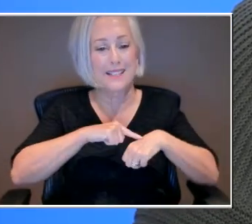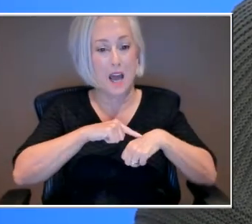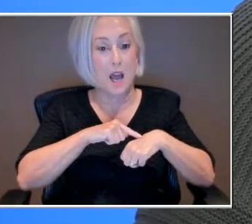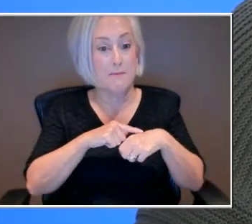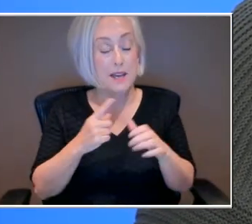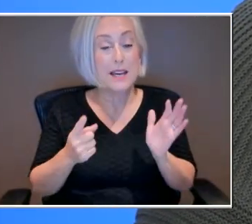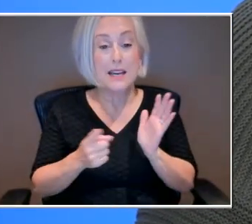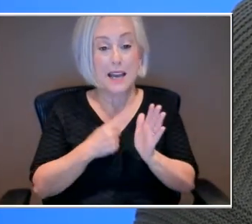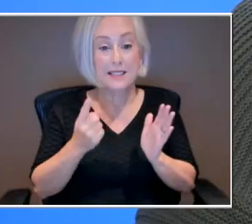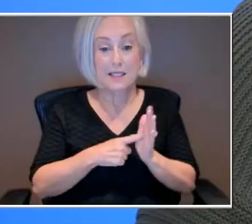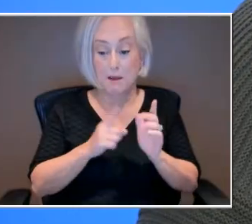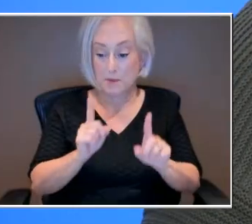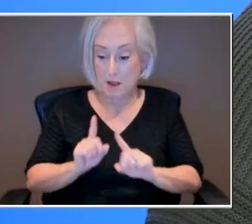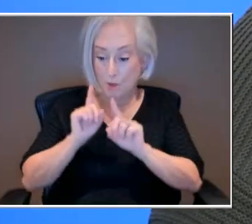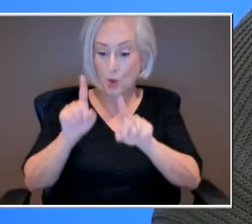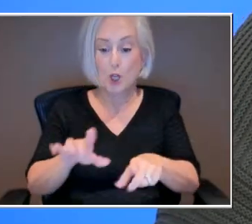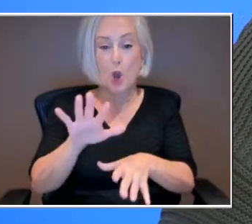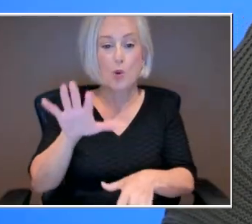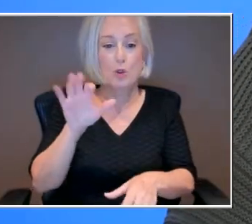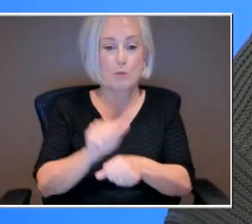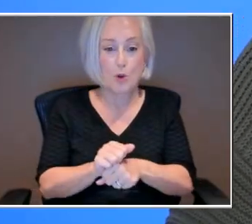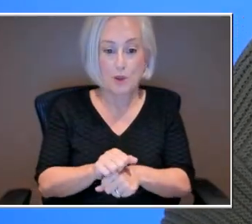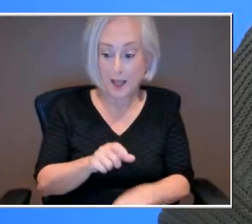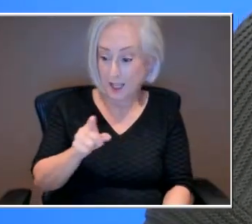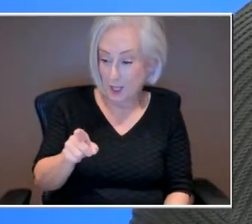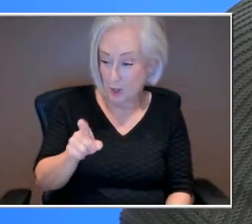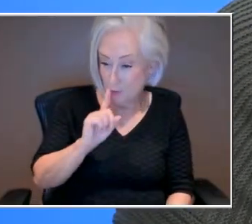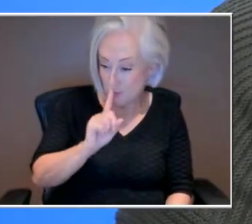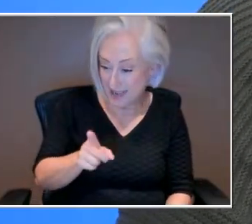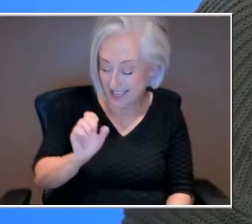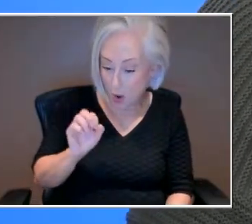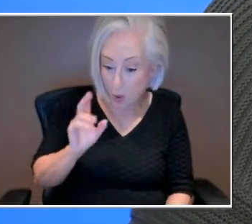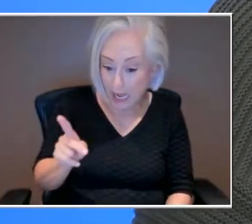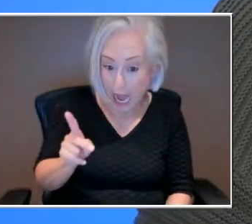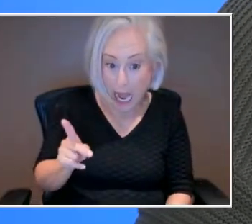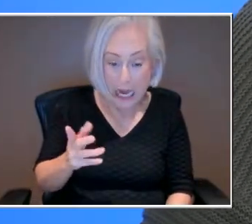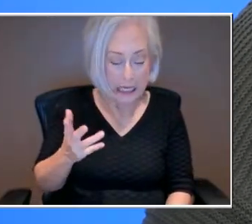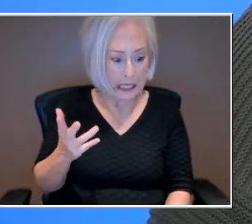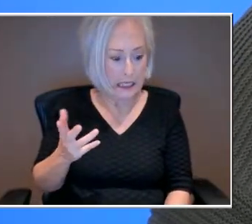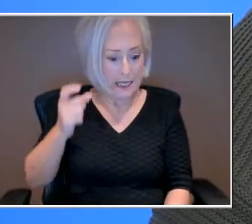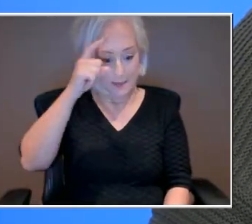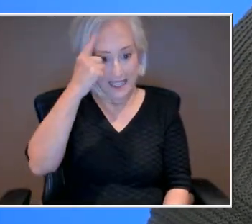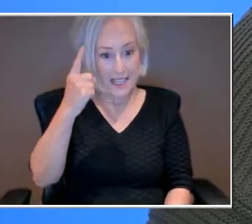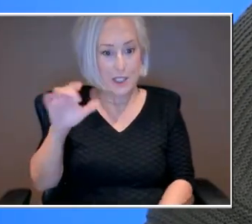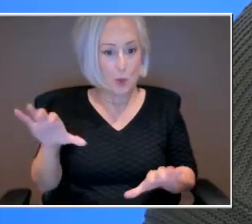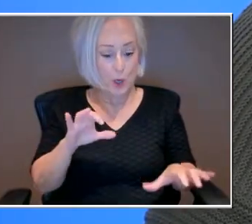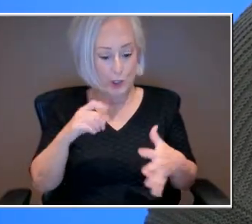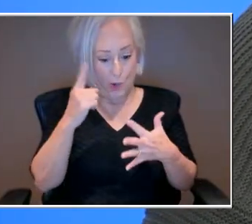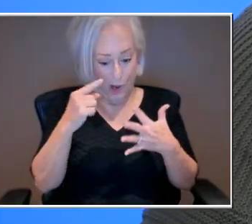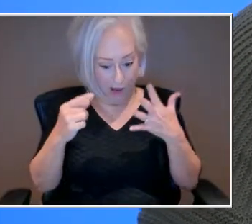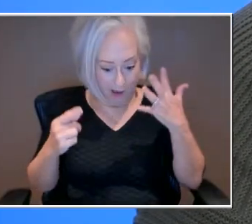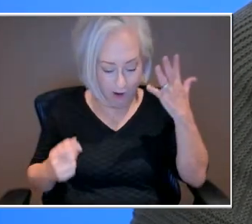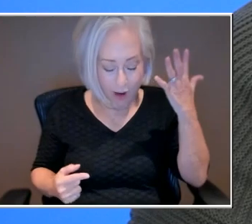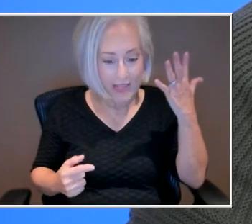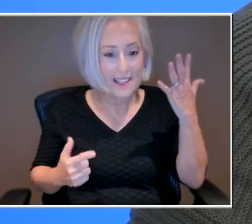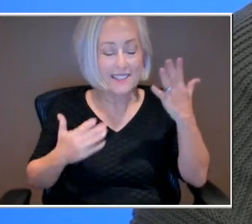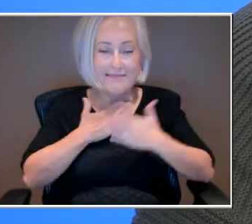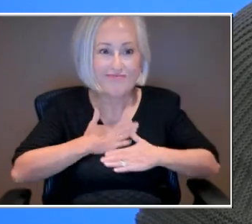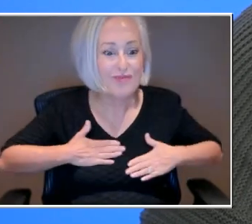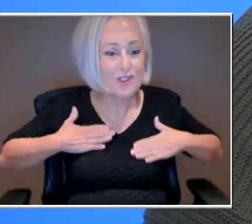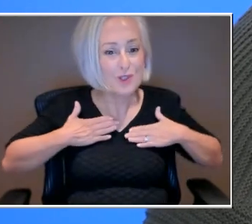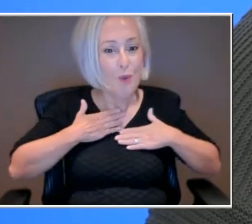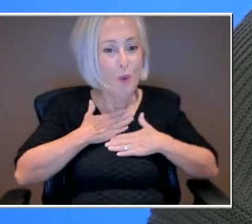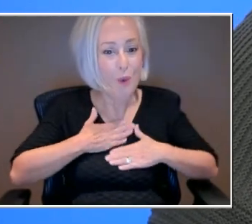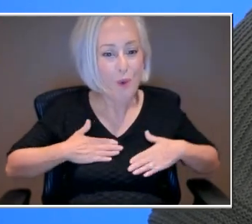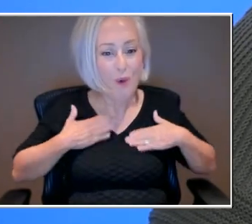to appointments and they'd be like, are you guys really okay? Because we're doing all of these things still and enjoying life, and I think